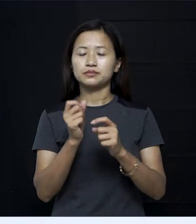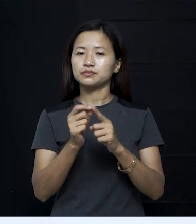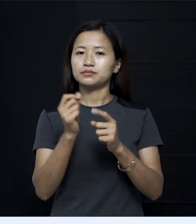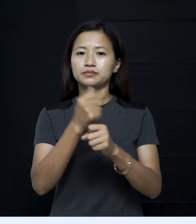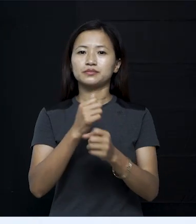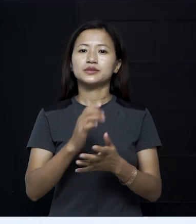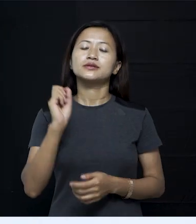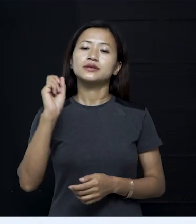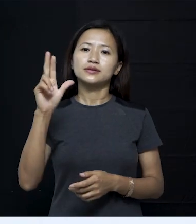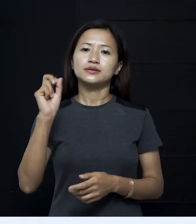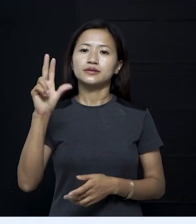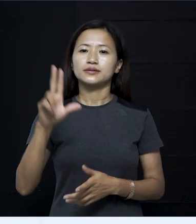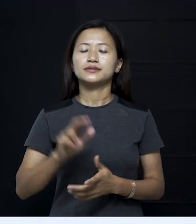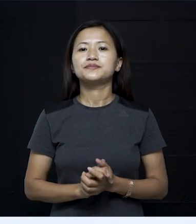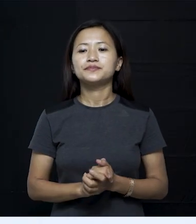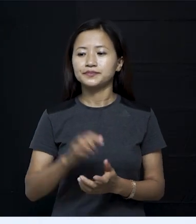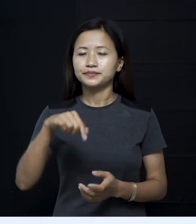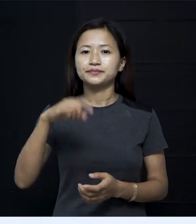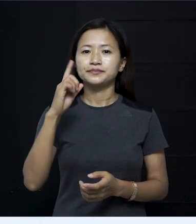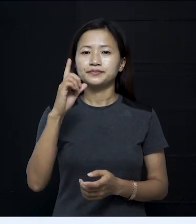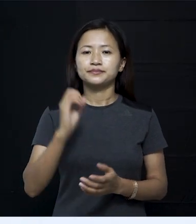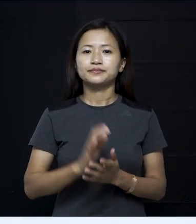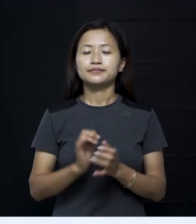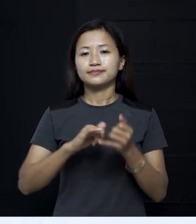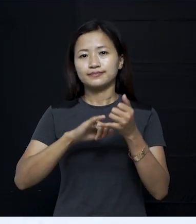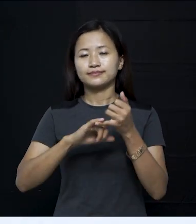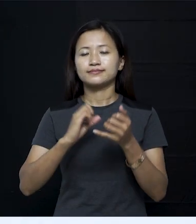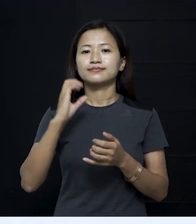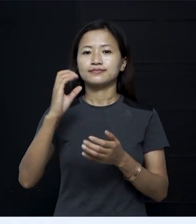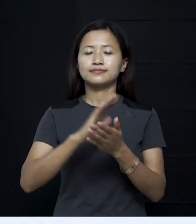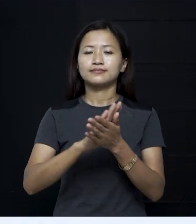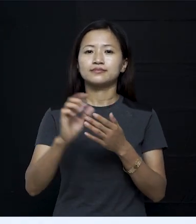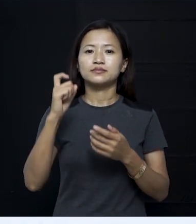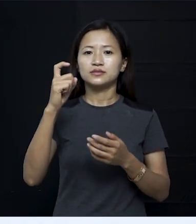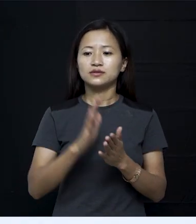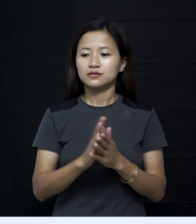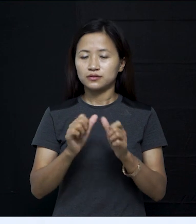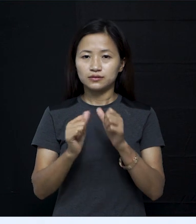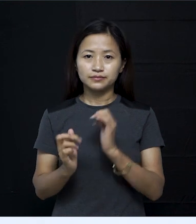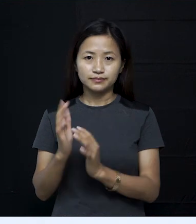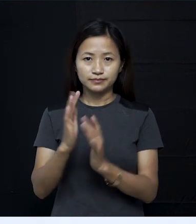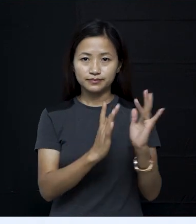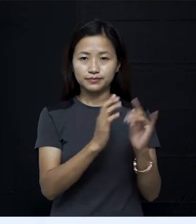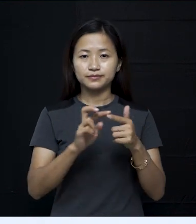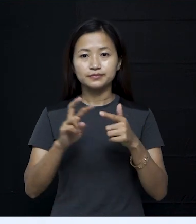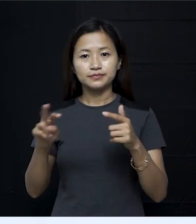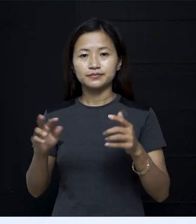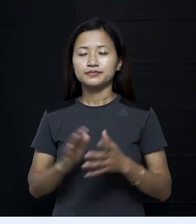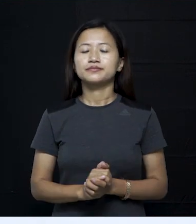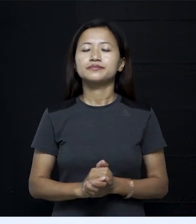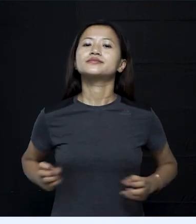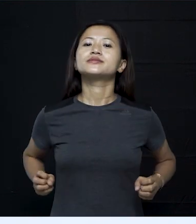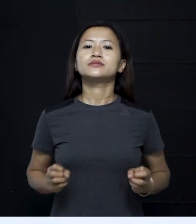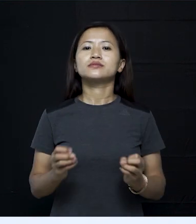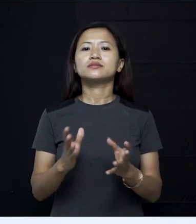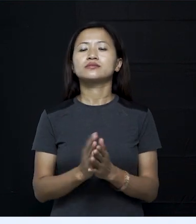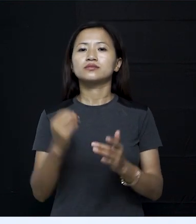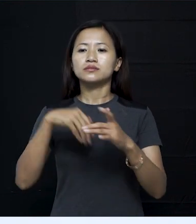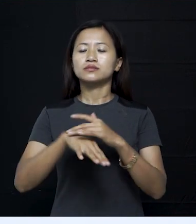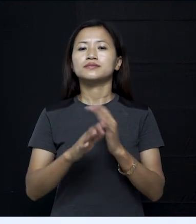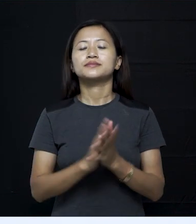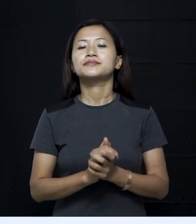88, okay? So class 10 social science chapter 7 agriculture. So if you are ready, let's